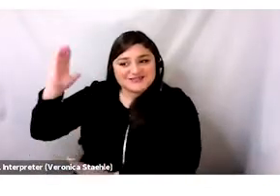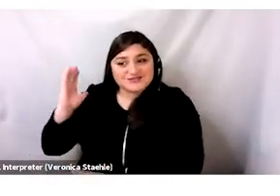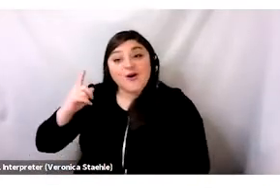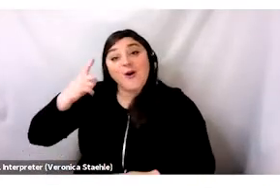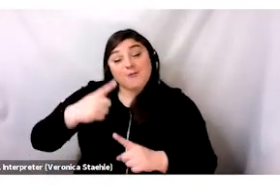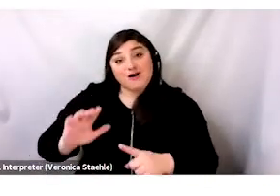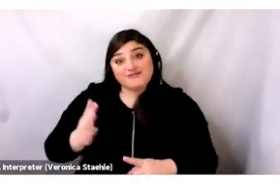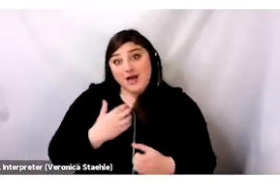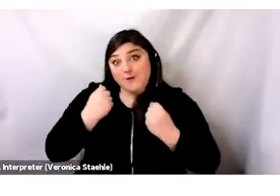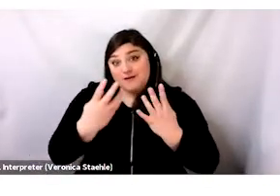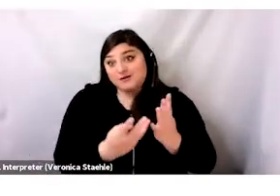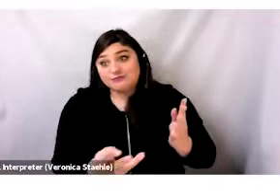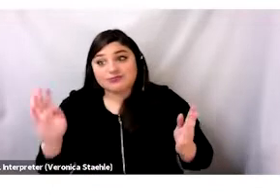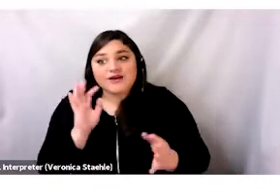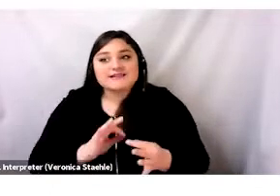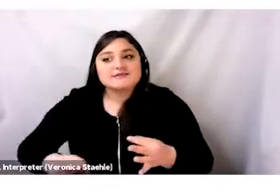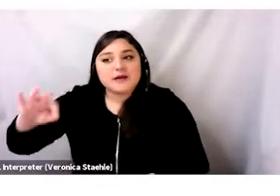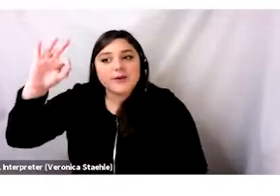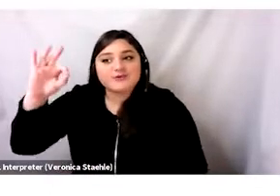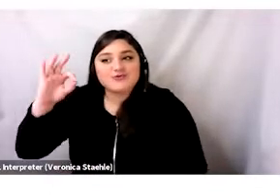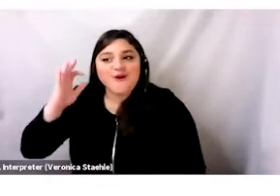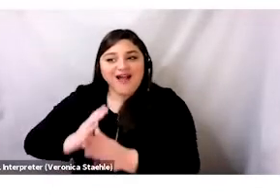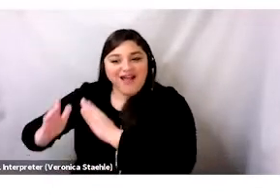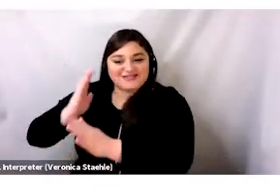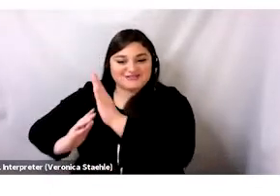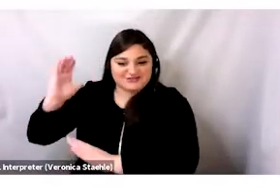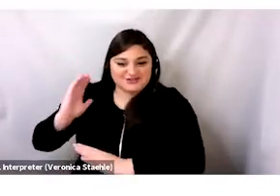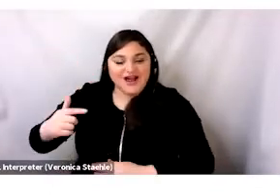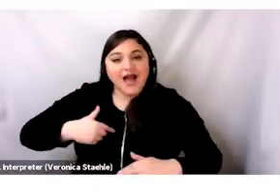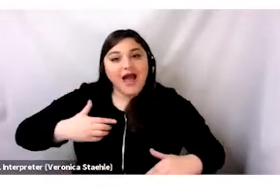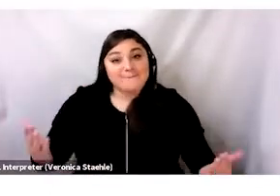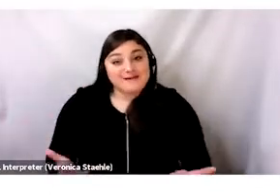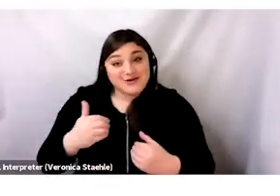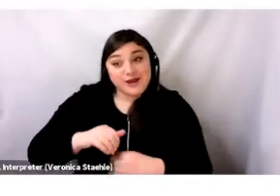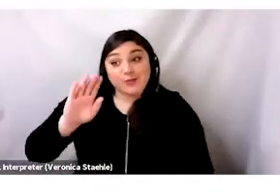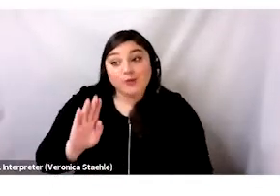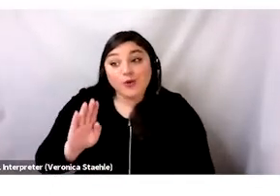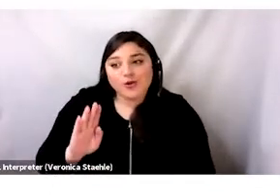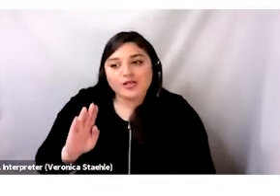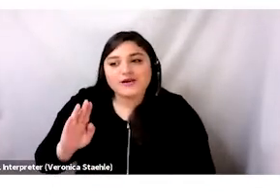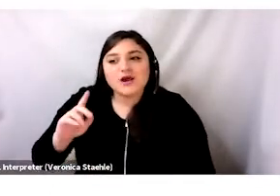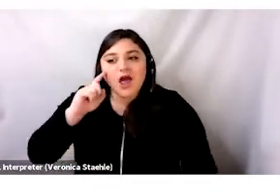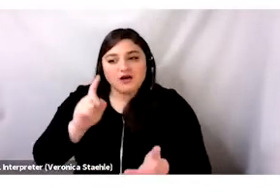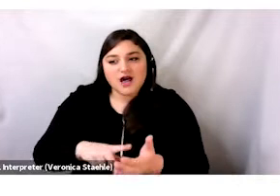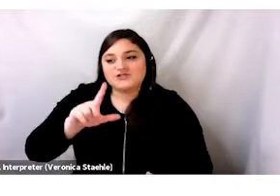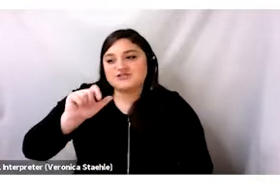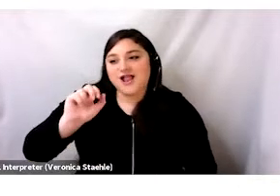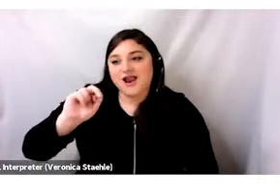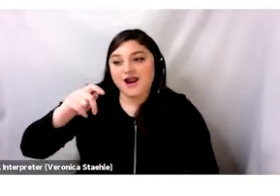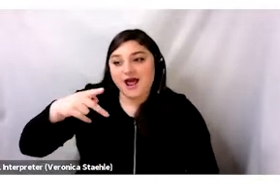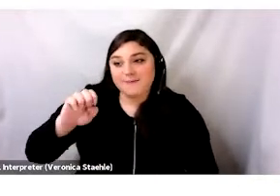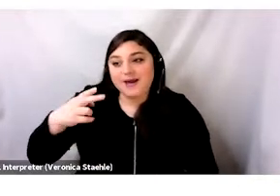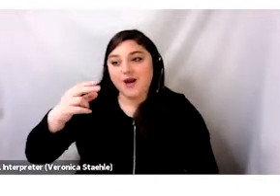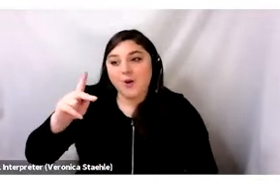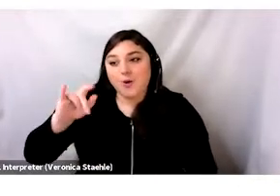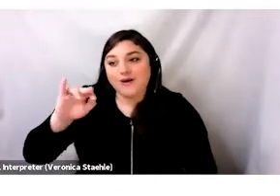ancestors. I am here in Brooklyn, also known as Lenapehoking, and today I'm going to be